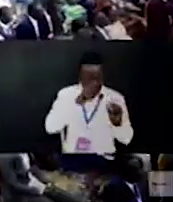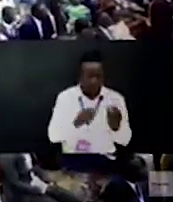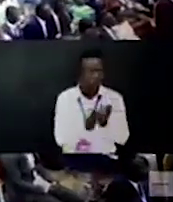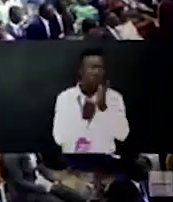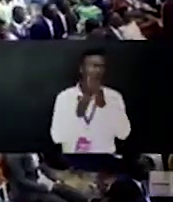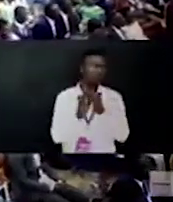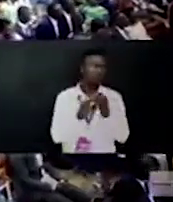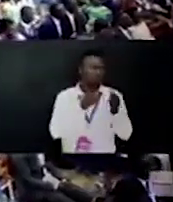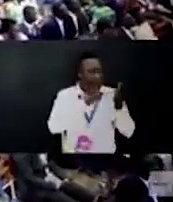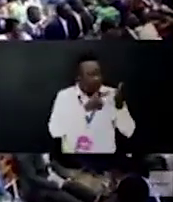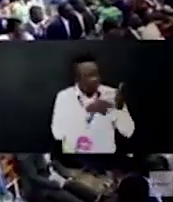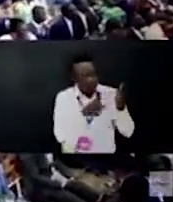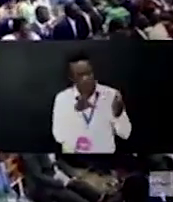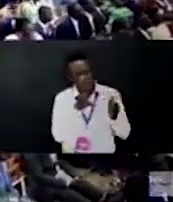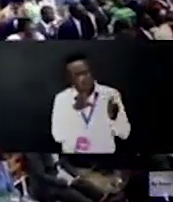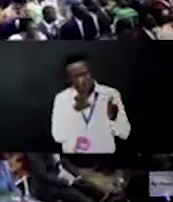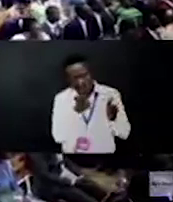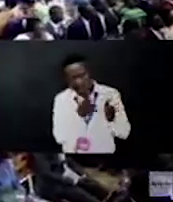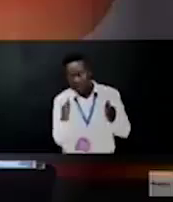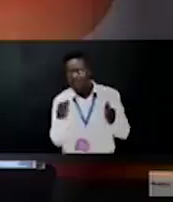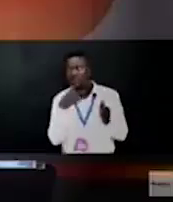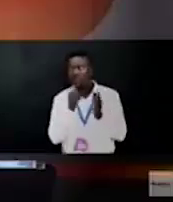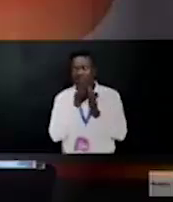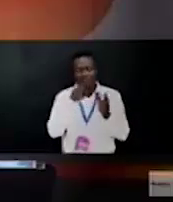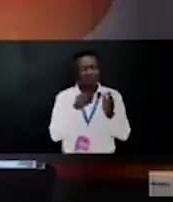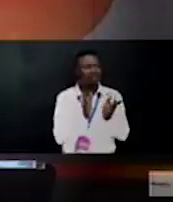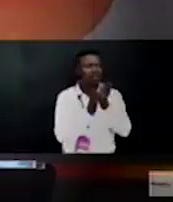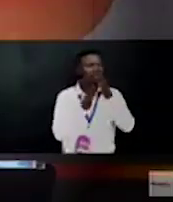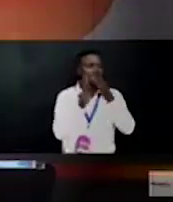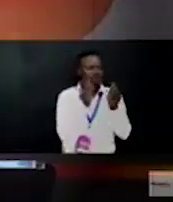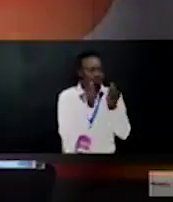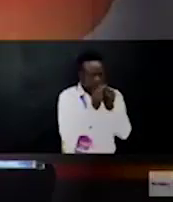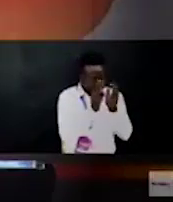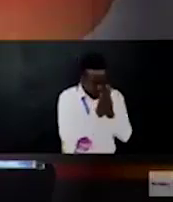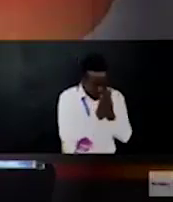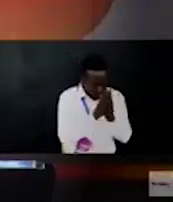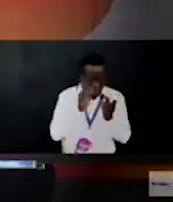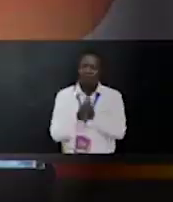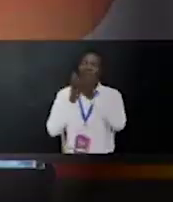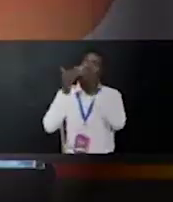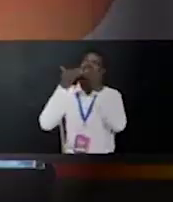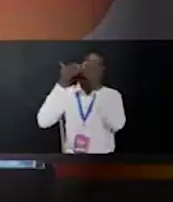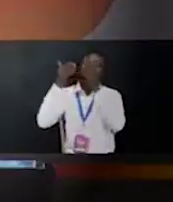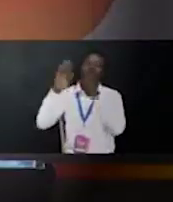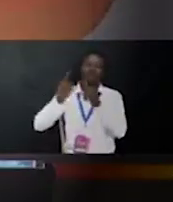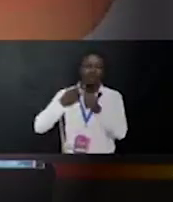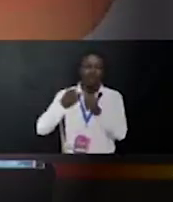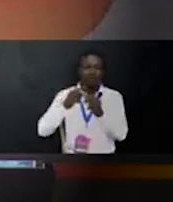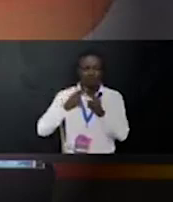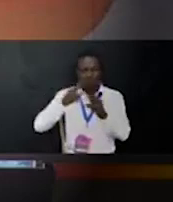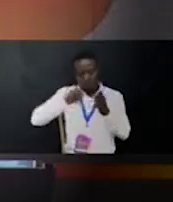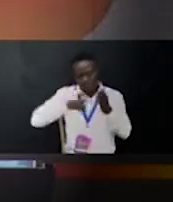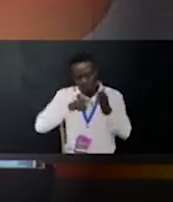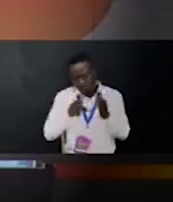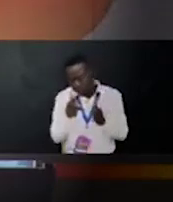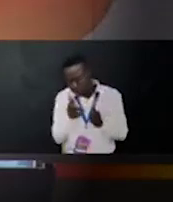your knee, whenever you want to say a prayer, you must begin by praising and thanking God. So the last verse,